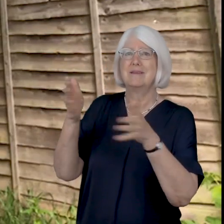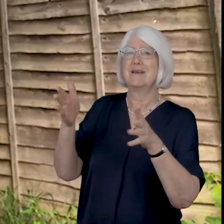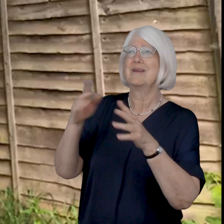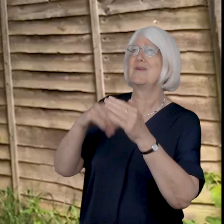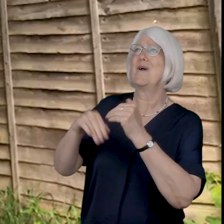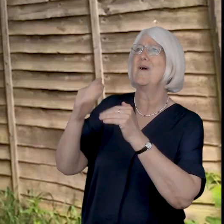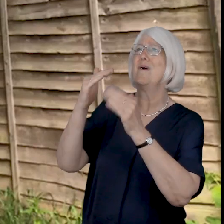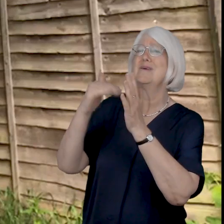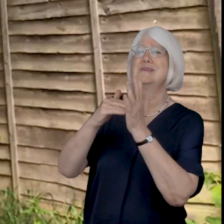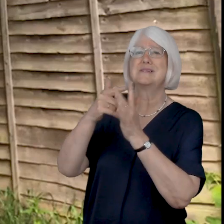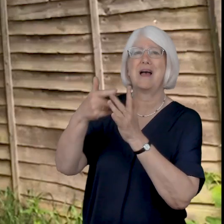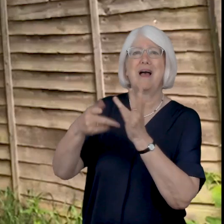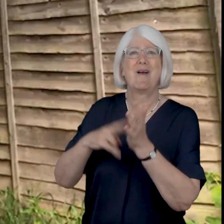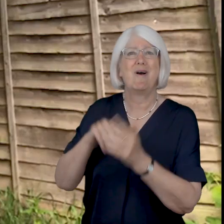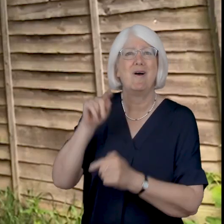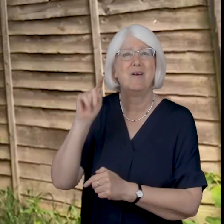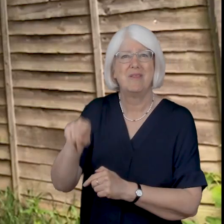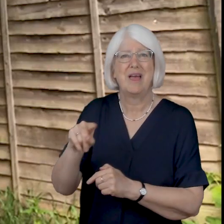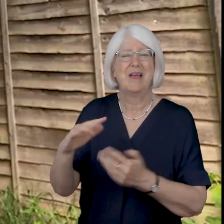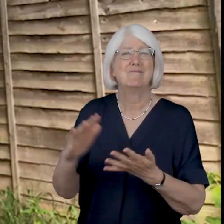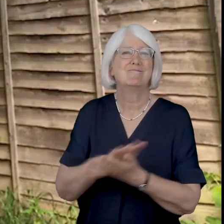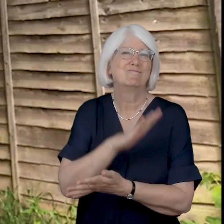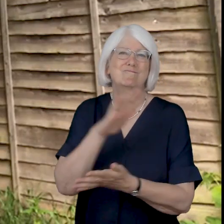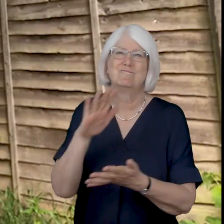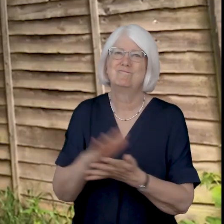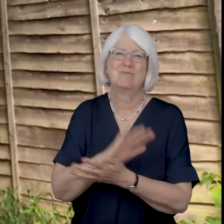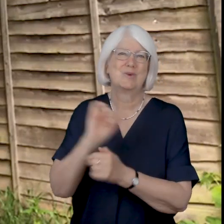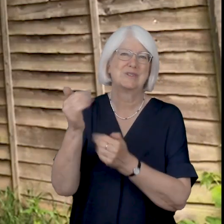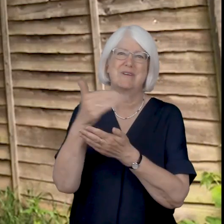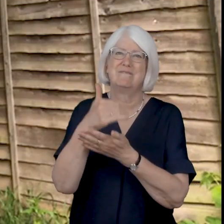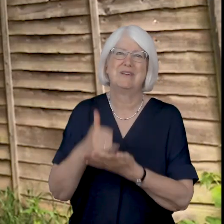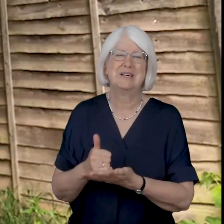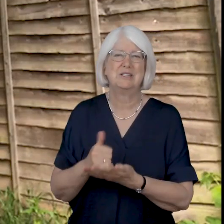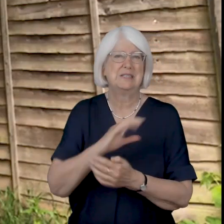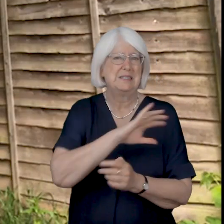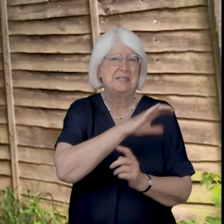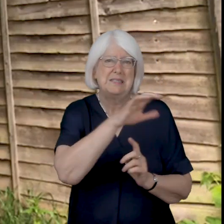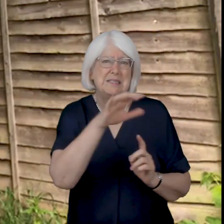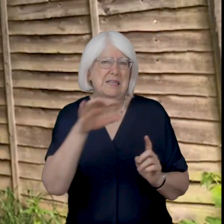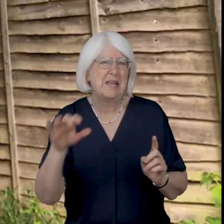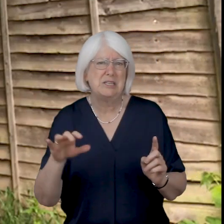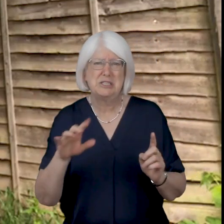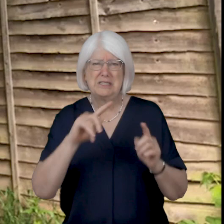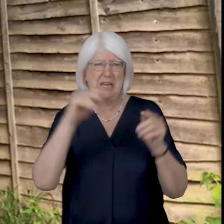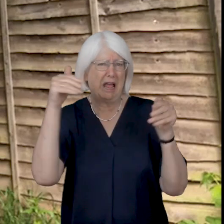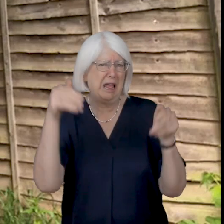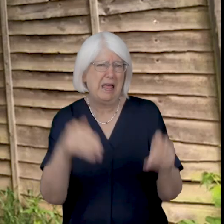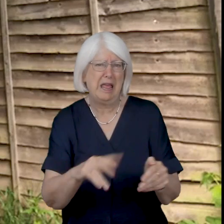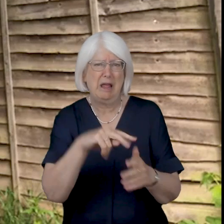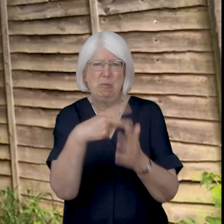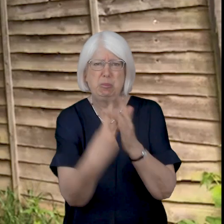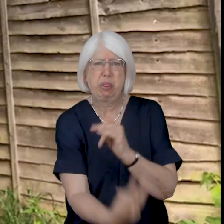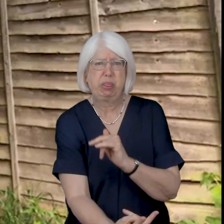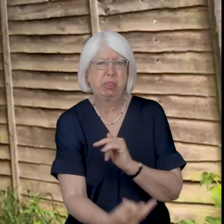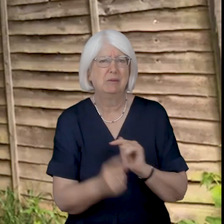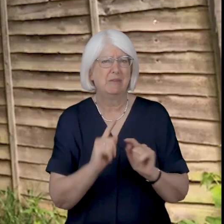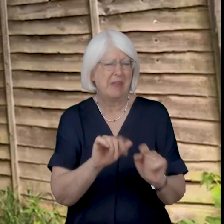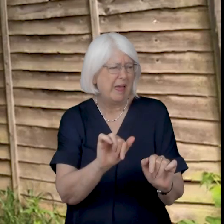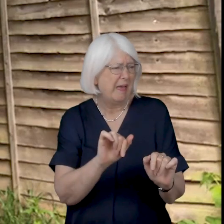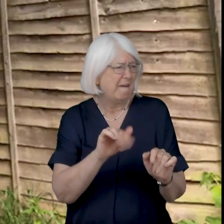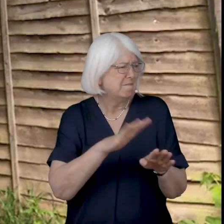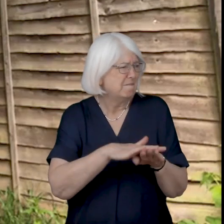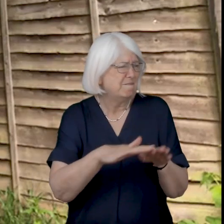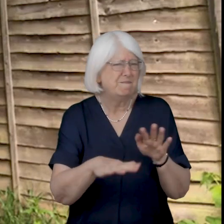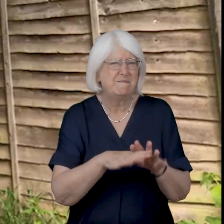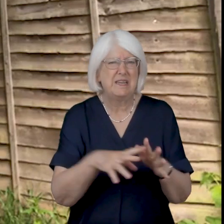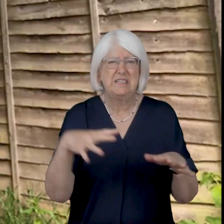daughter Zion, and there rejoice in your salvation. The nations have fallen into the pit they have dug. Their feet are caught